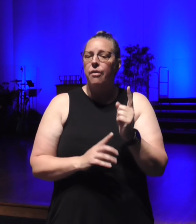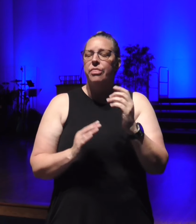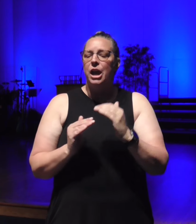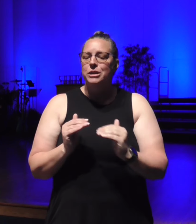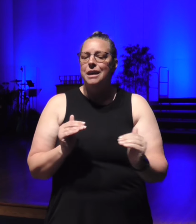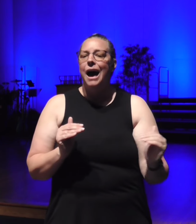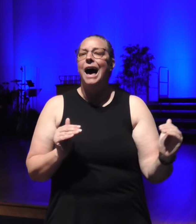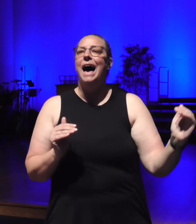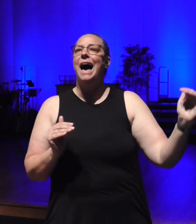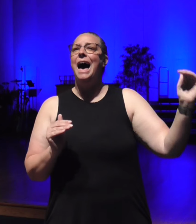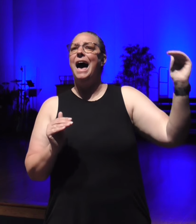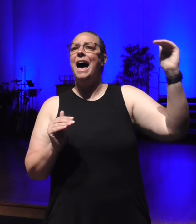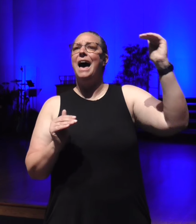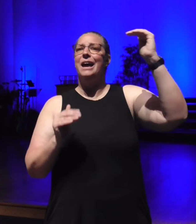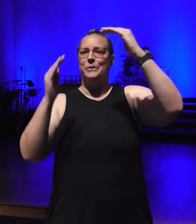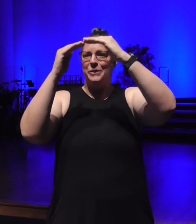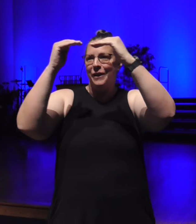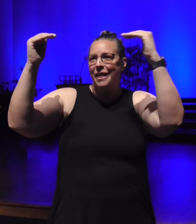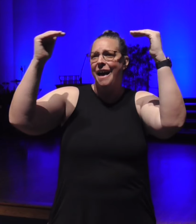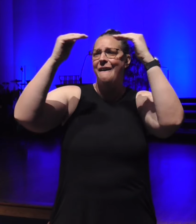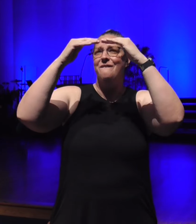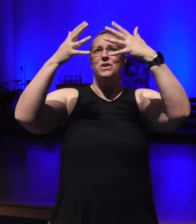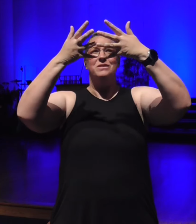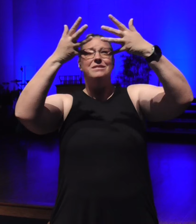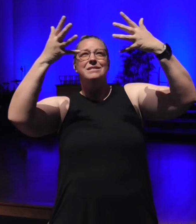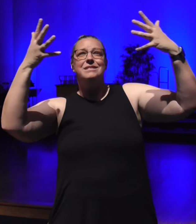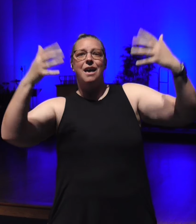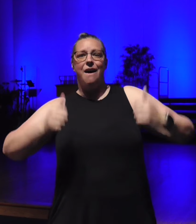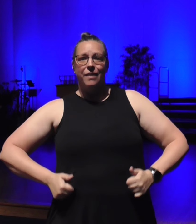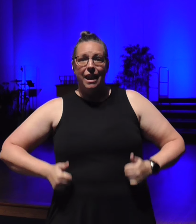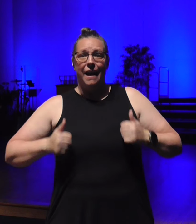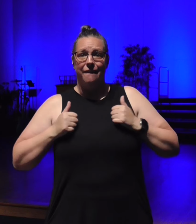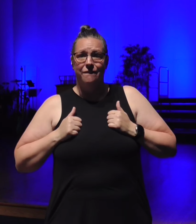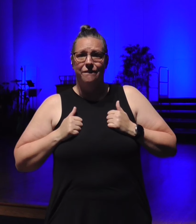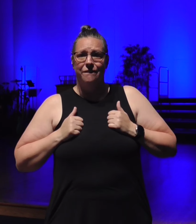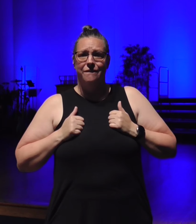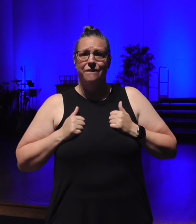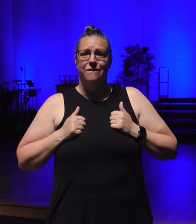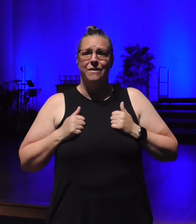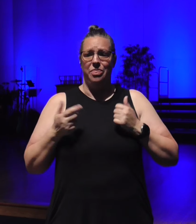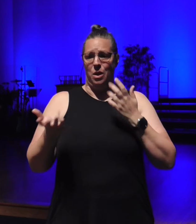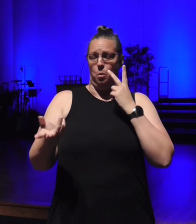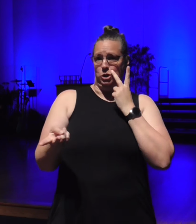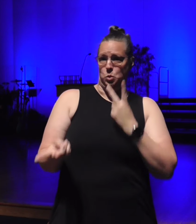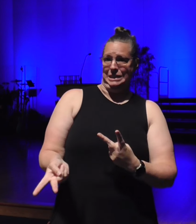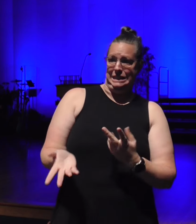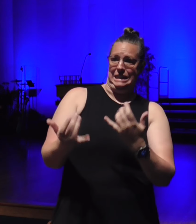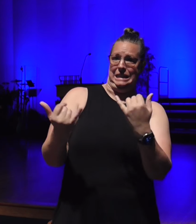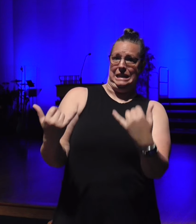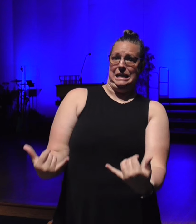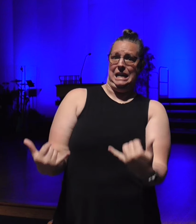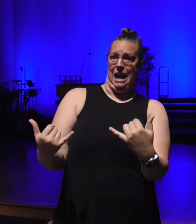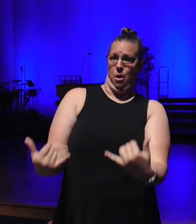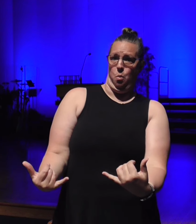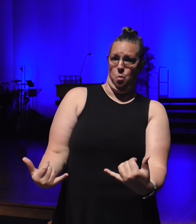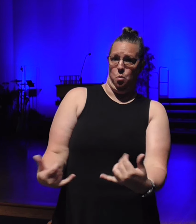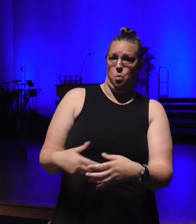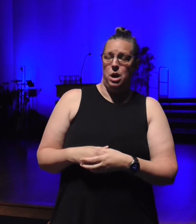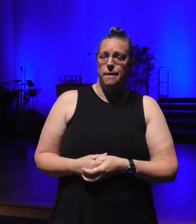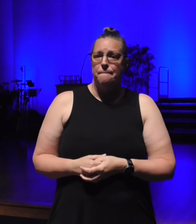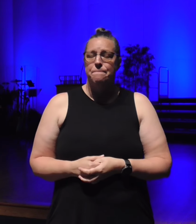planes, infinitely higher planes of life than this thou art now traveling